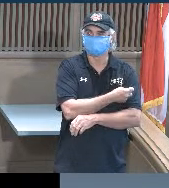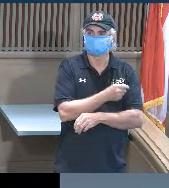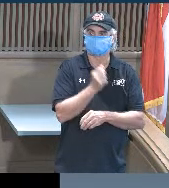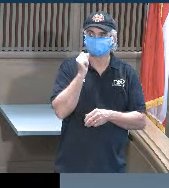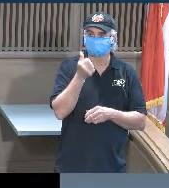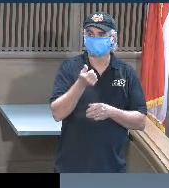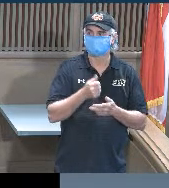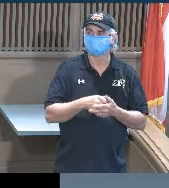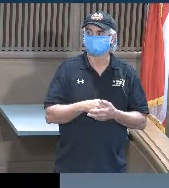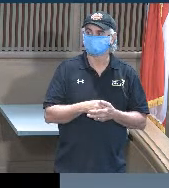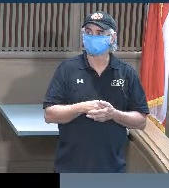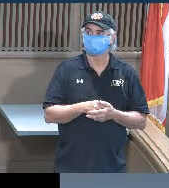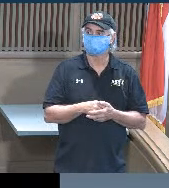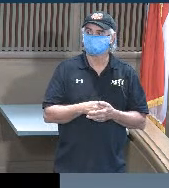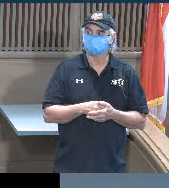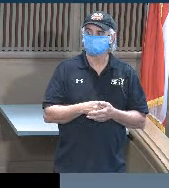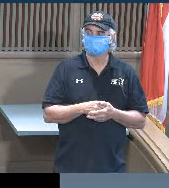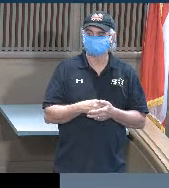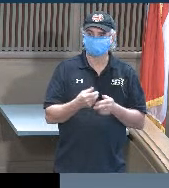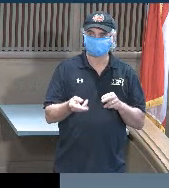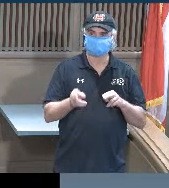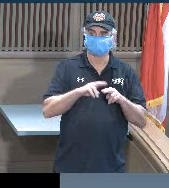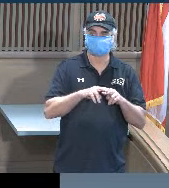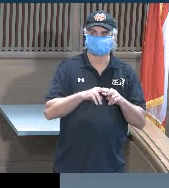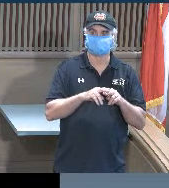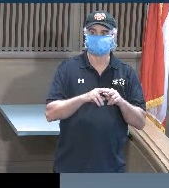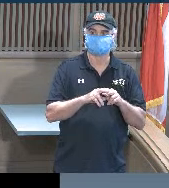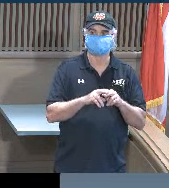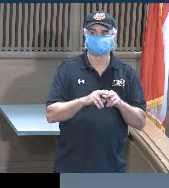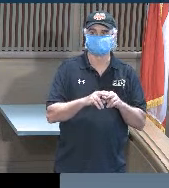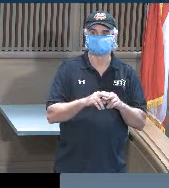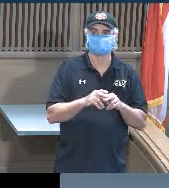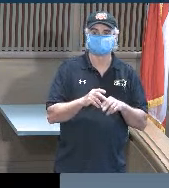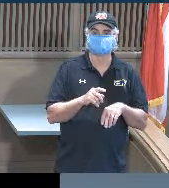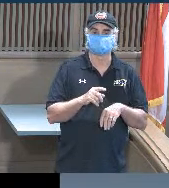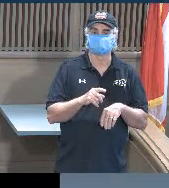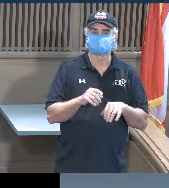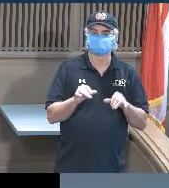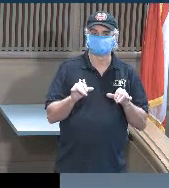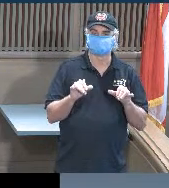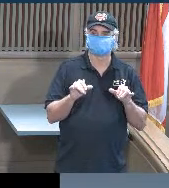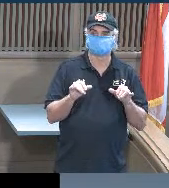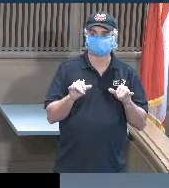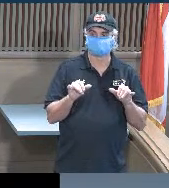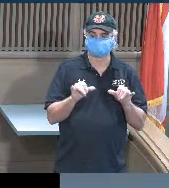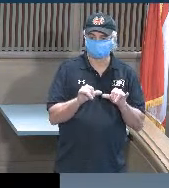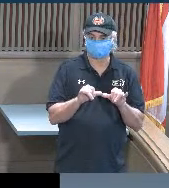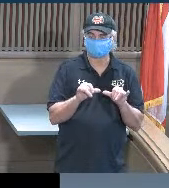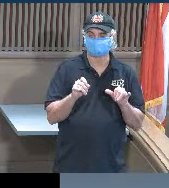tomorrow, we have increased the size capacity, so we should keep the lines moving extremely faster.